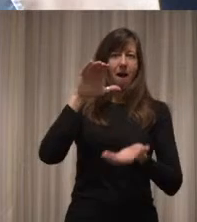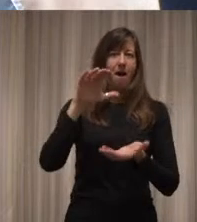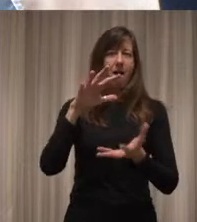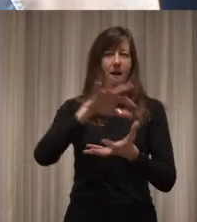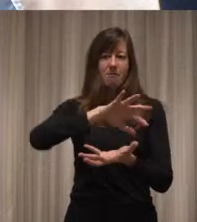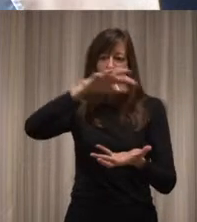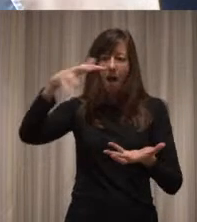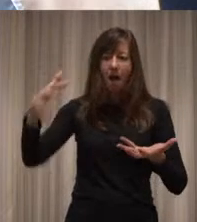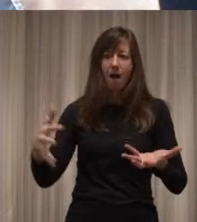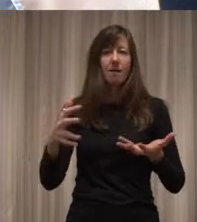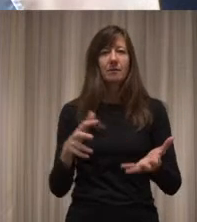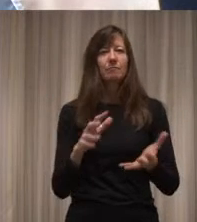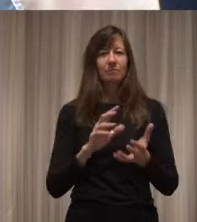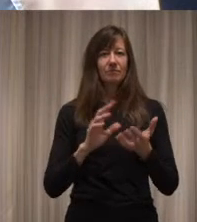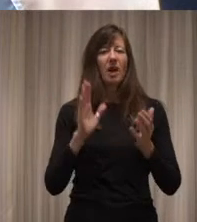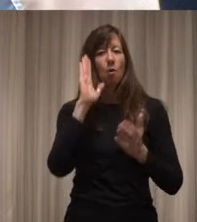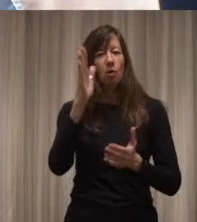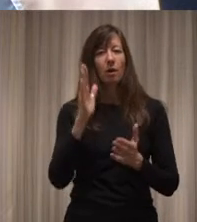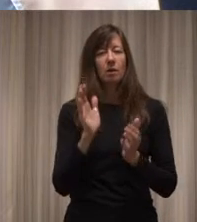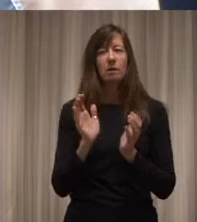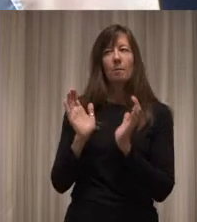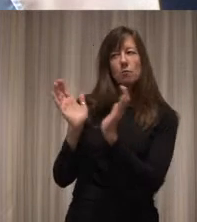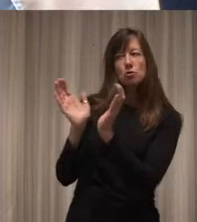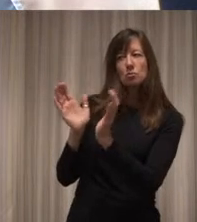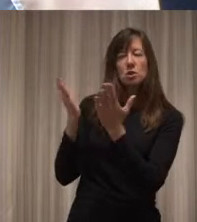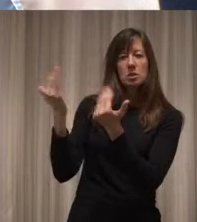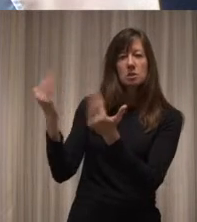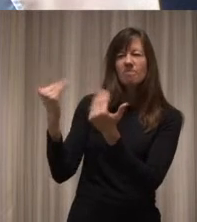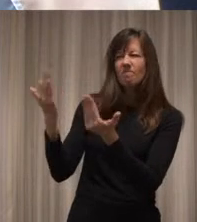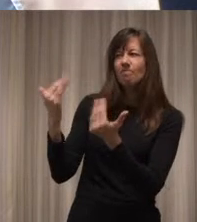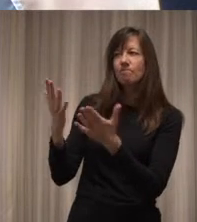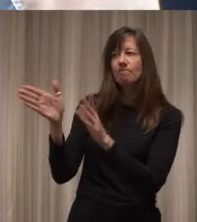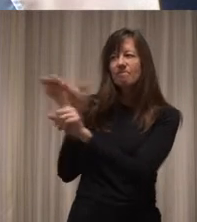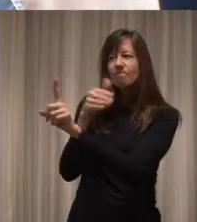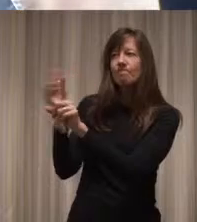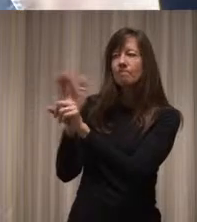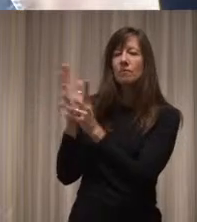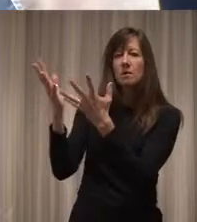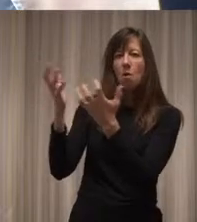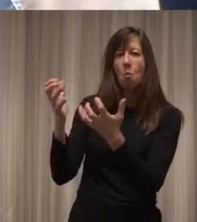quickly as possible and that we get it right here in Ulster County. Please know that.